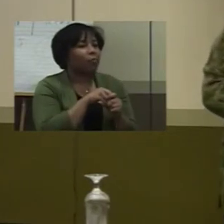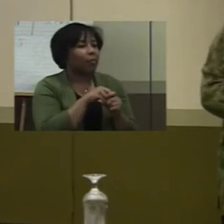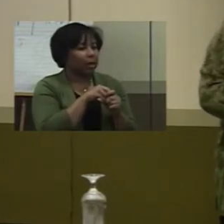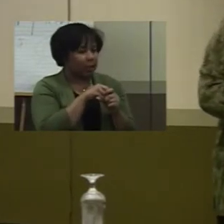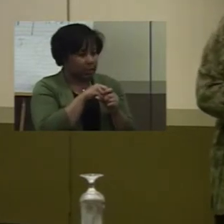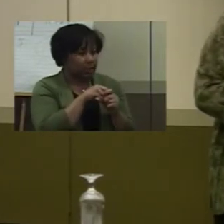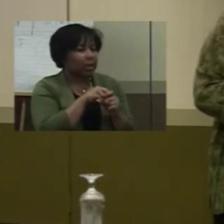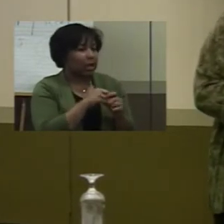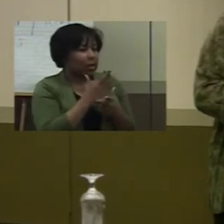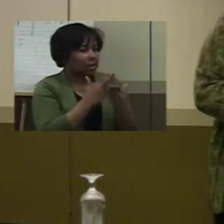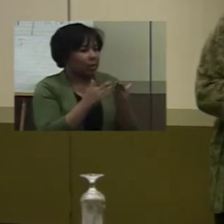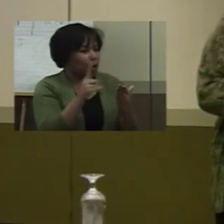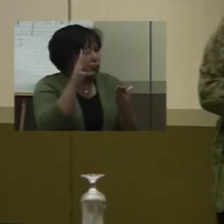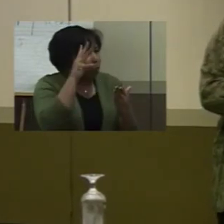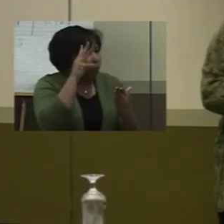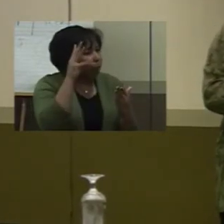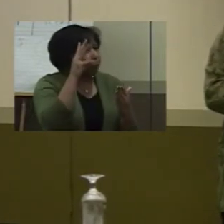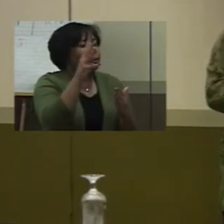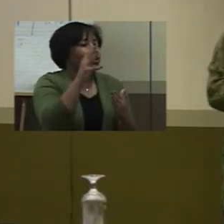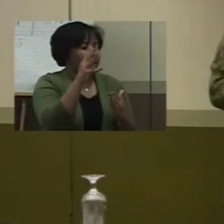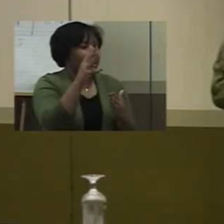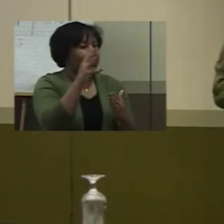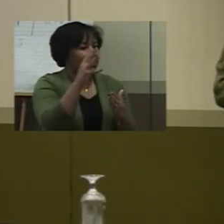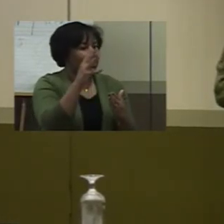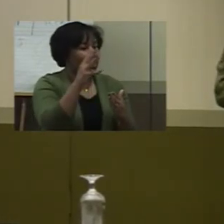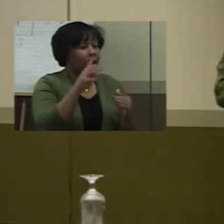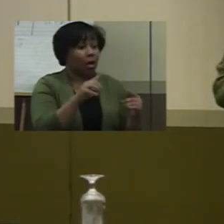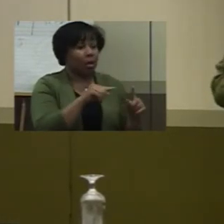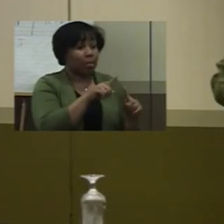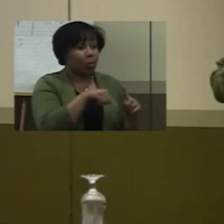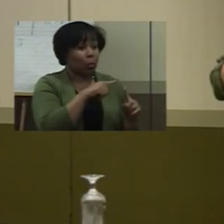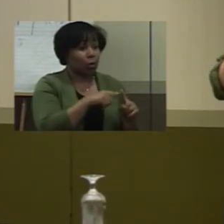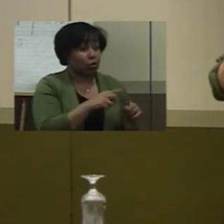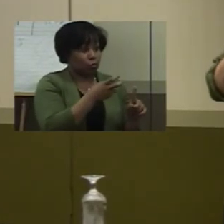sort of token economy that you have put together. But when you move into